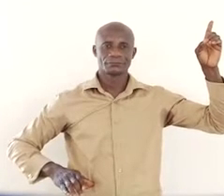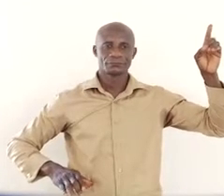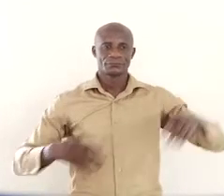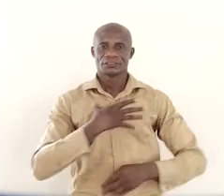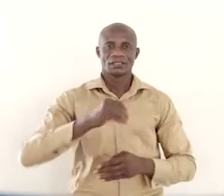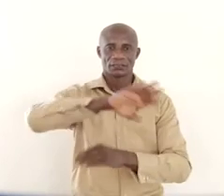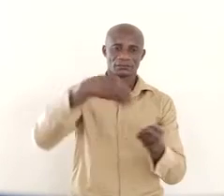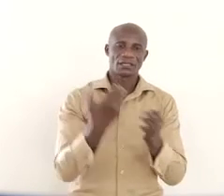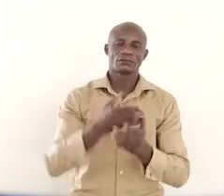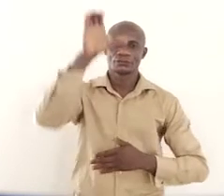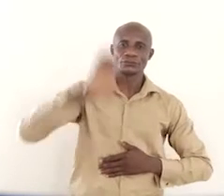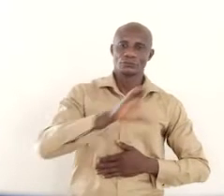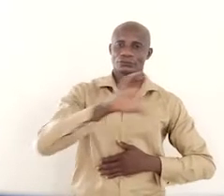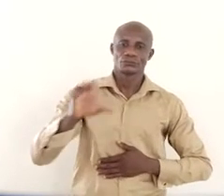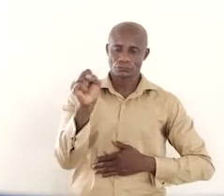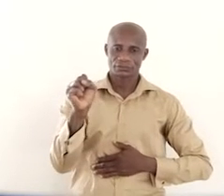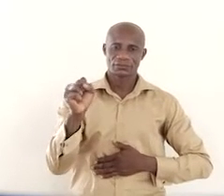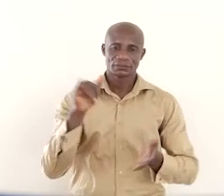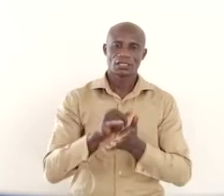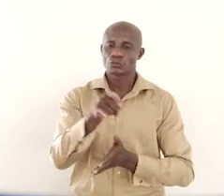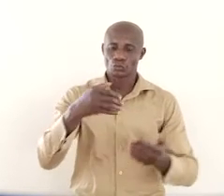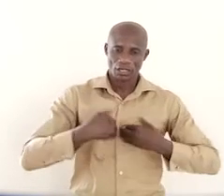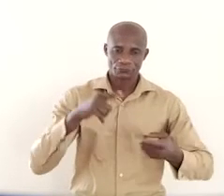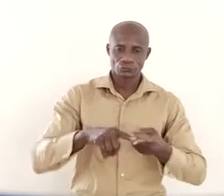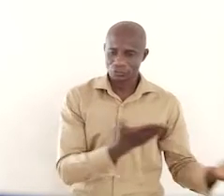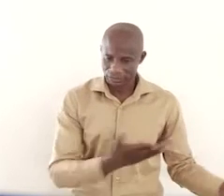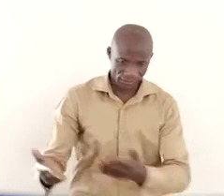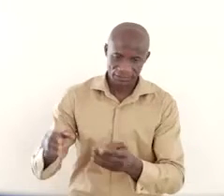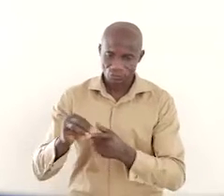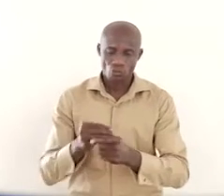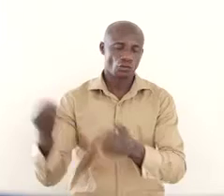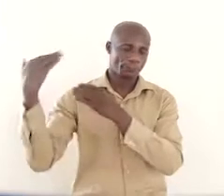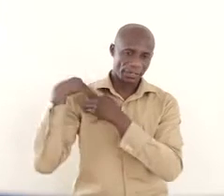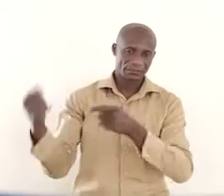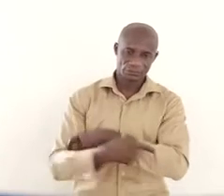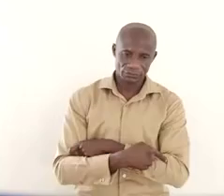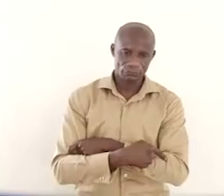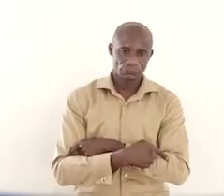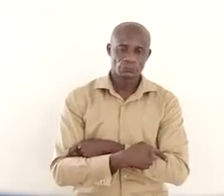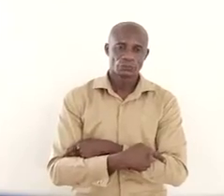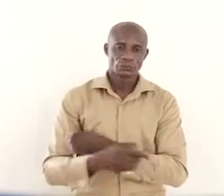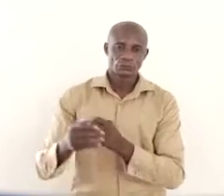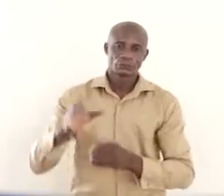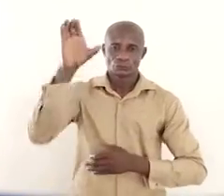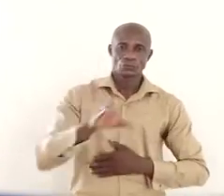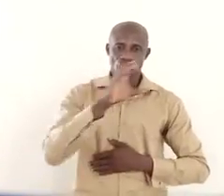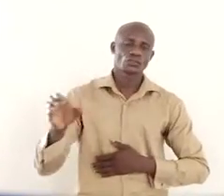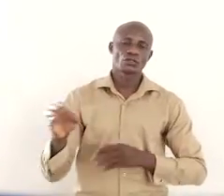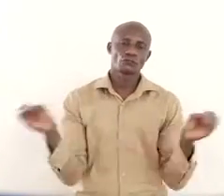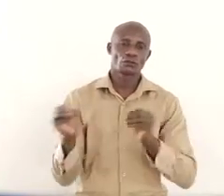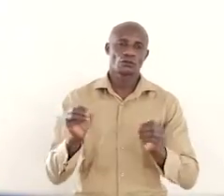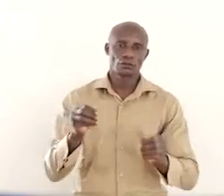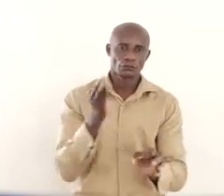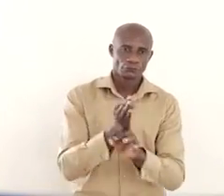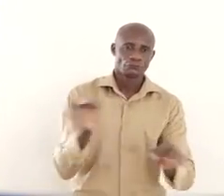And all the crosses that you have to carry or bear today, the cross of an unfaithful husband,